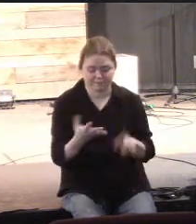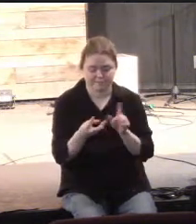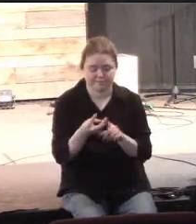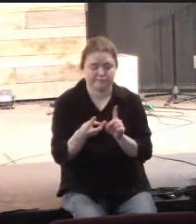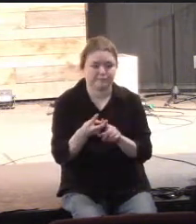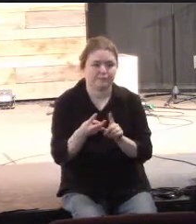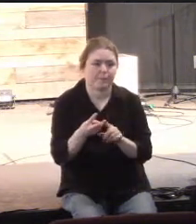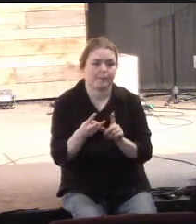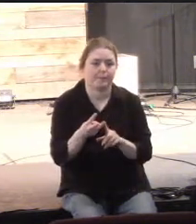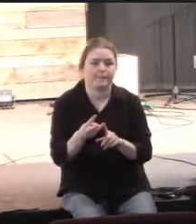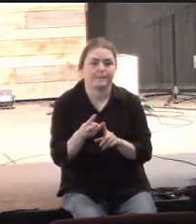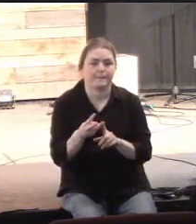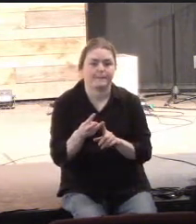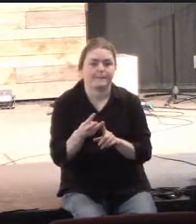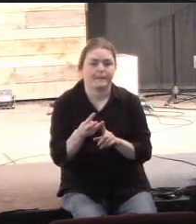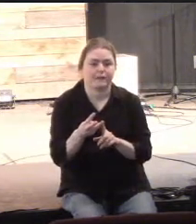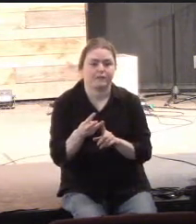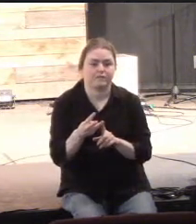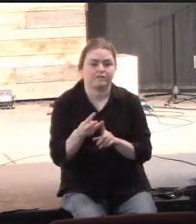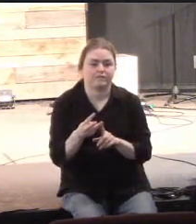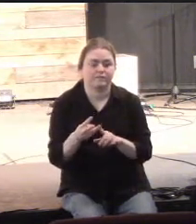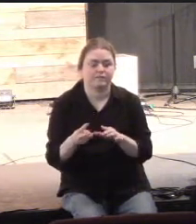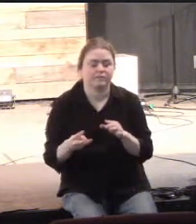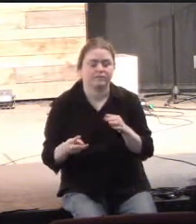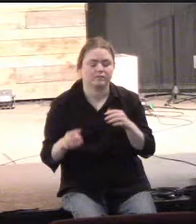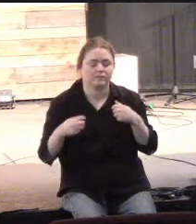Six, be surrendered.